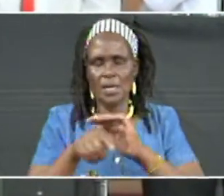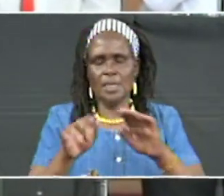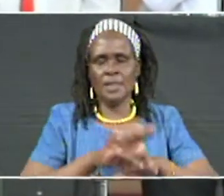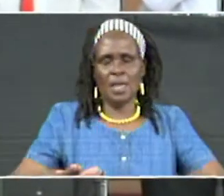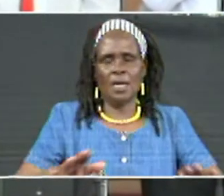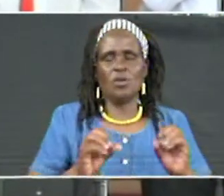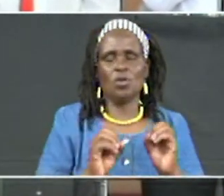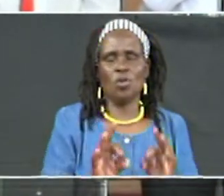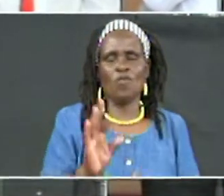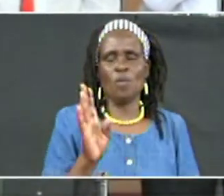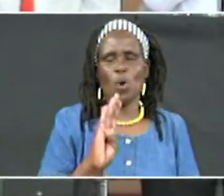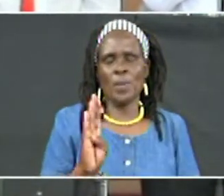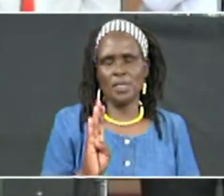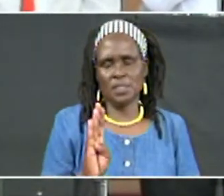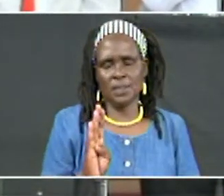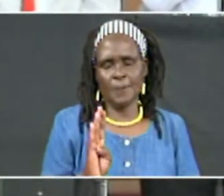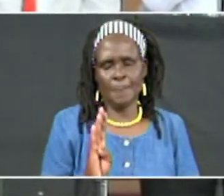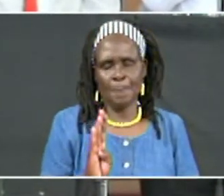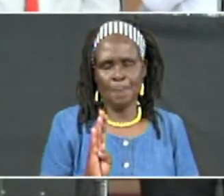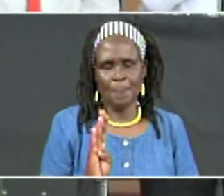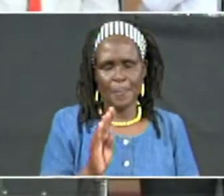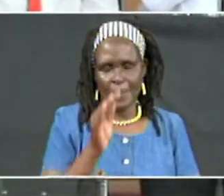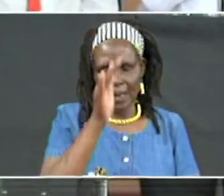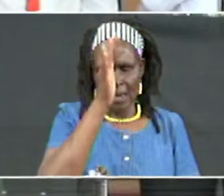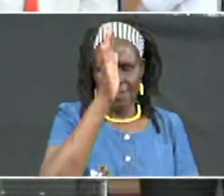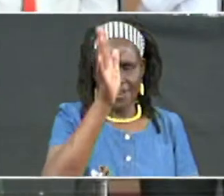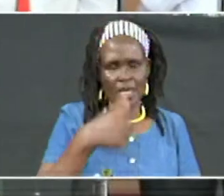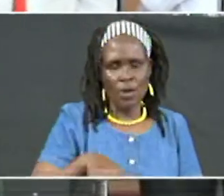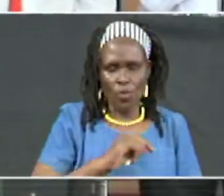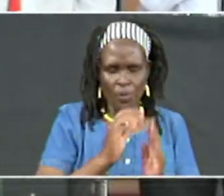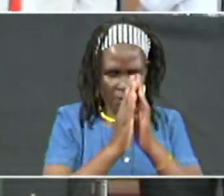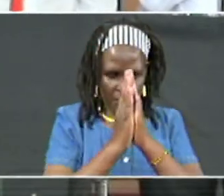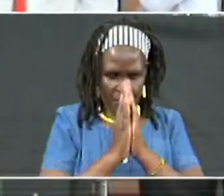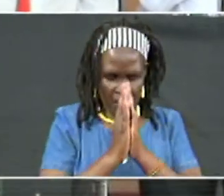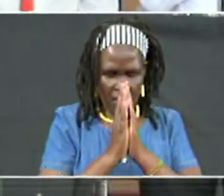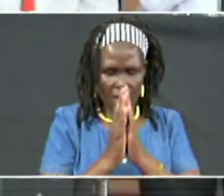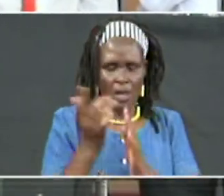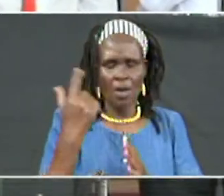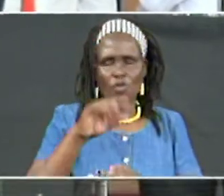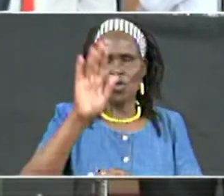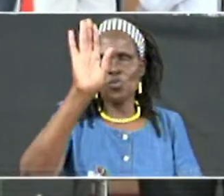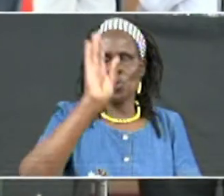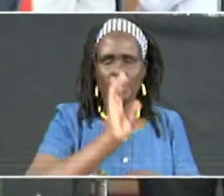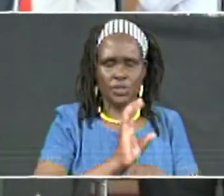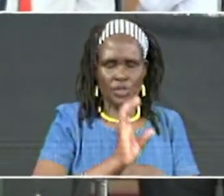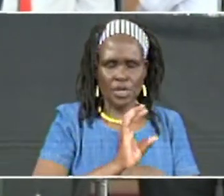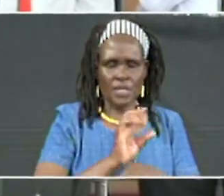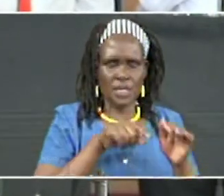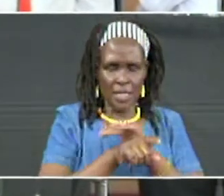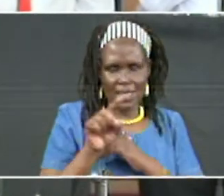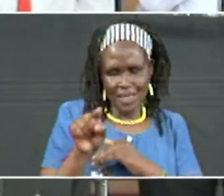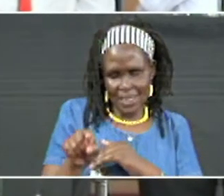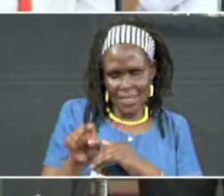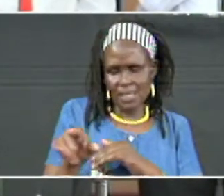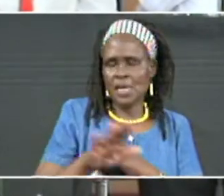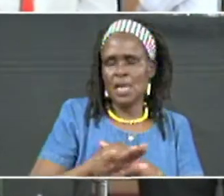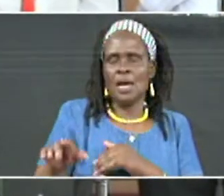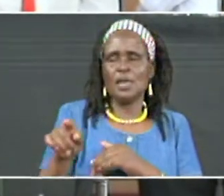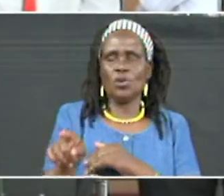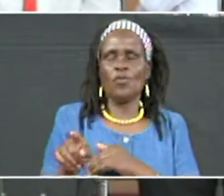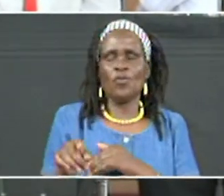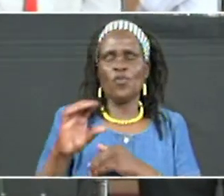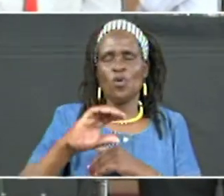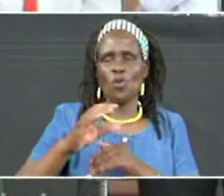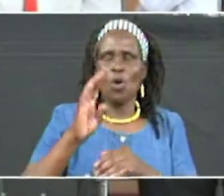Bomet. Father, we pray for your church in the land of Bomet, that